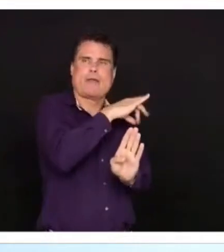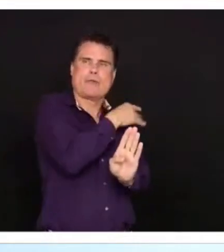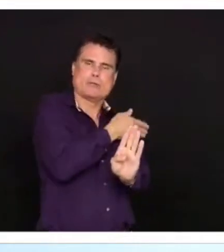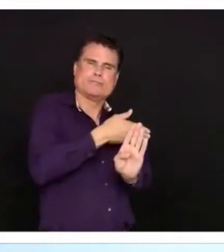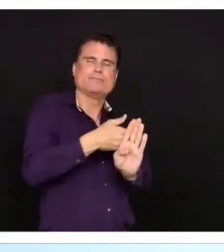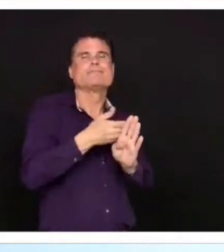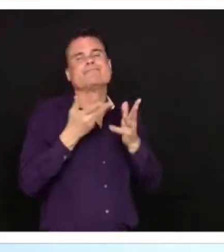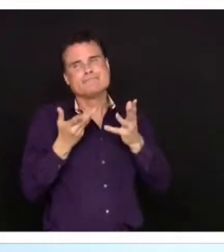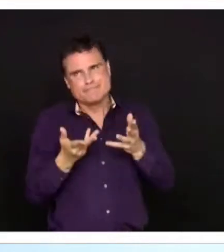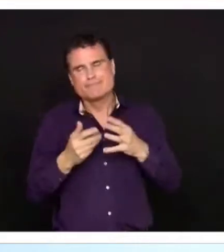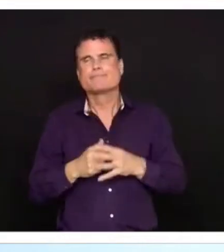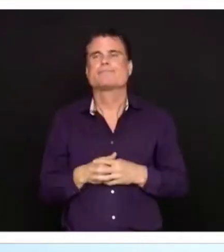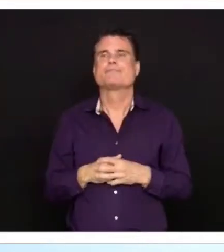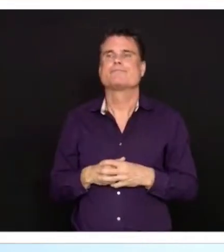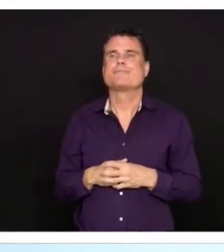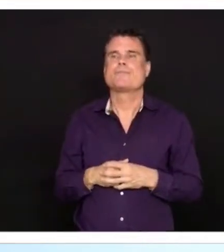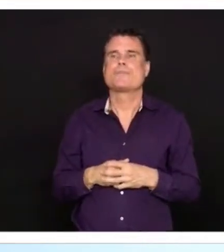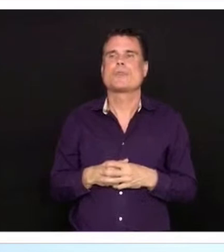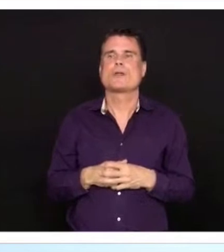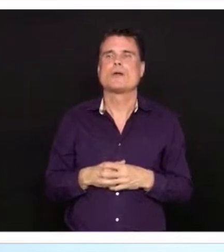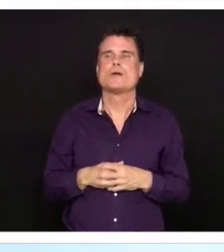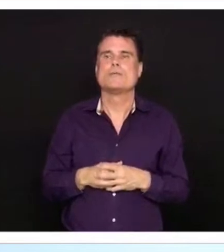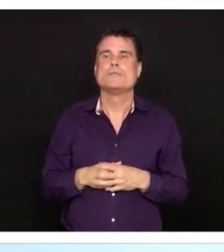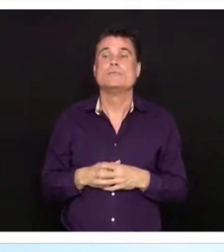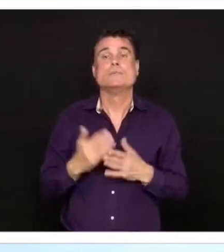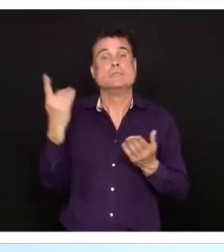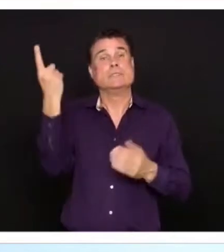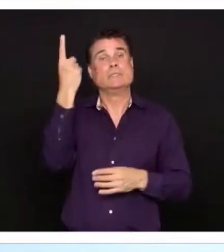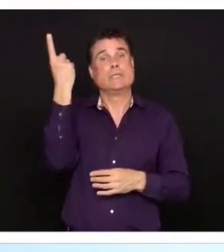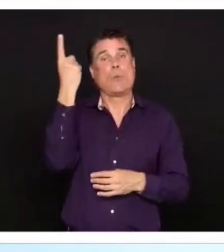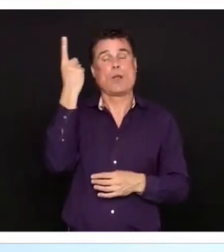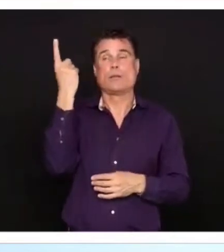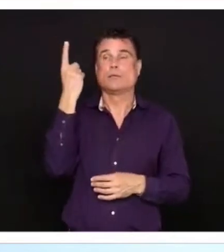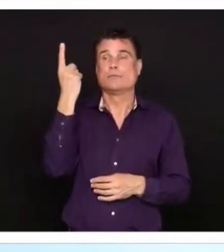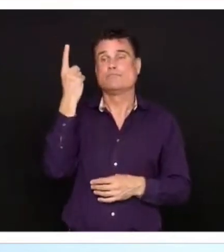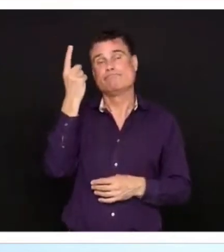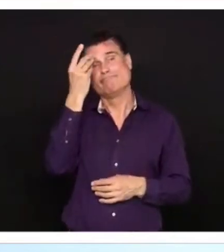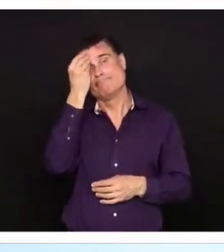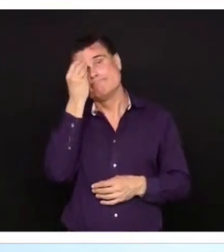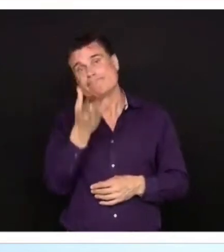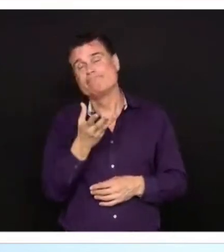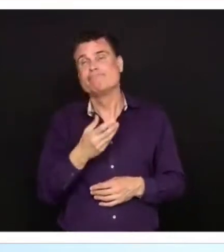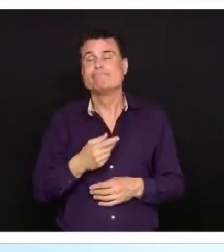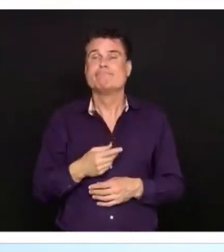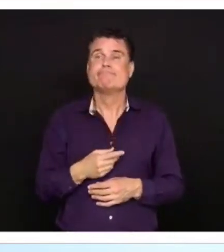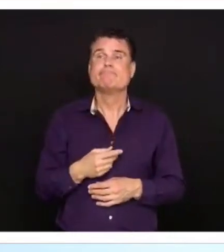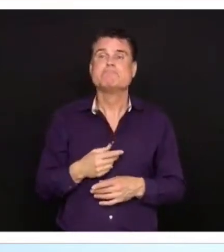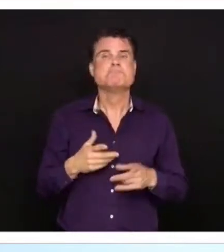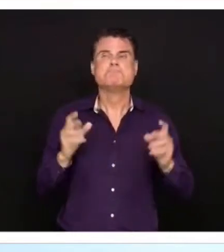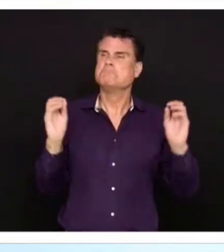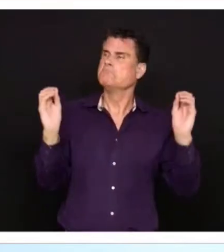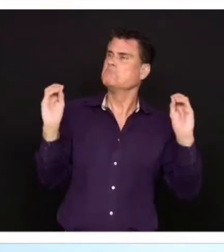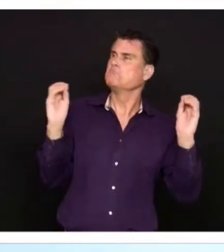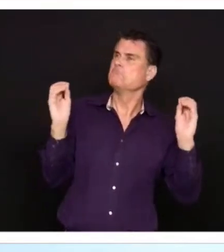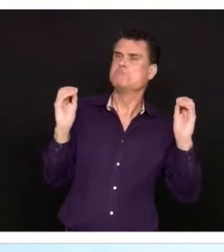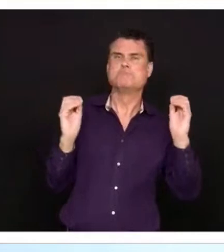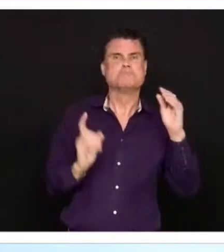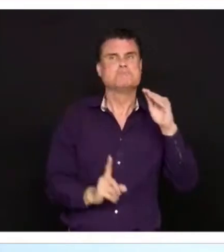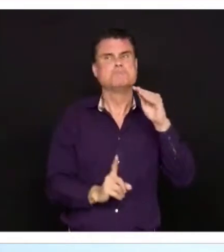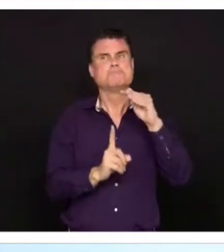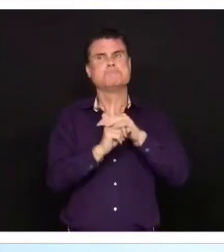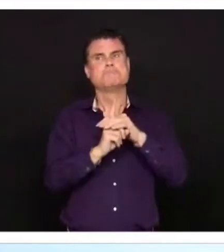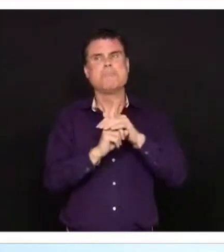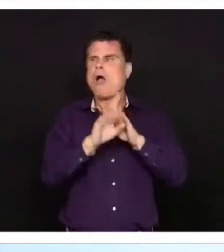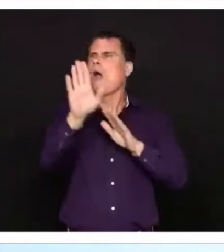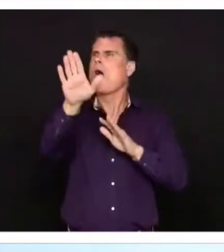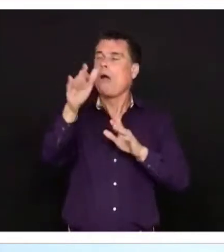some information. So there's nothing nefarious behind it. It was a series of confusing messages